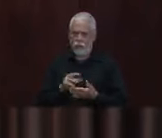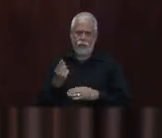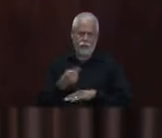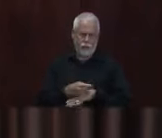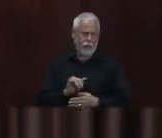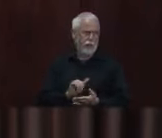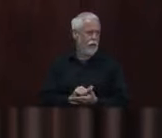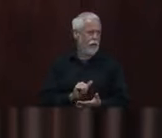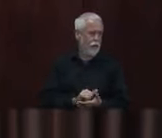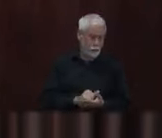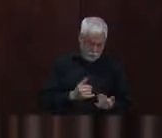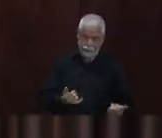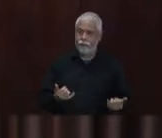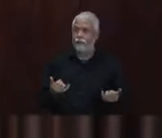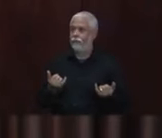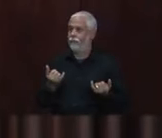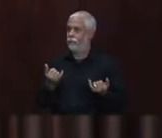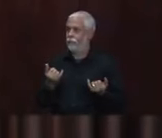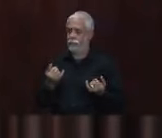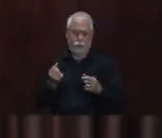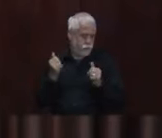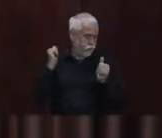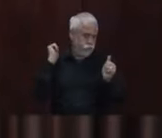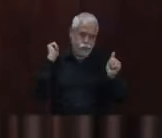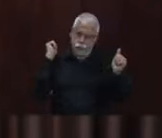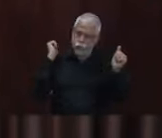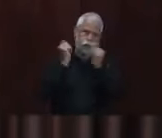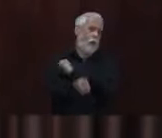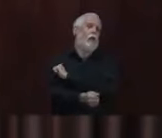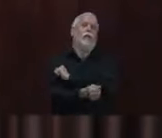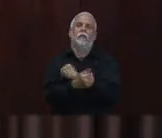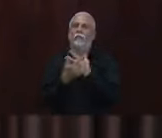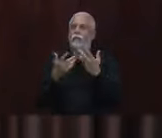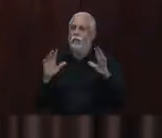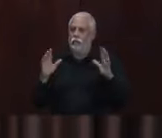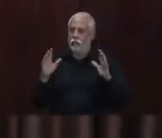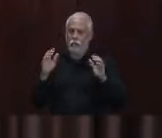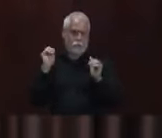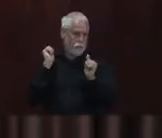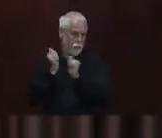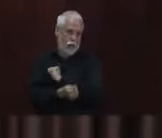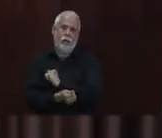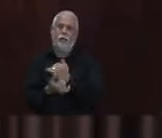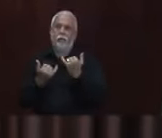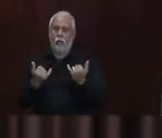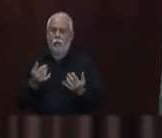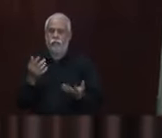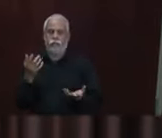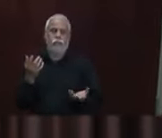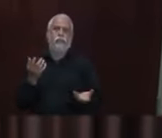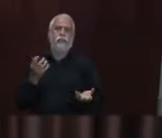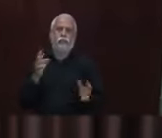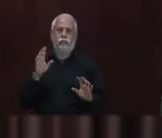cases a day? And then we just have blown past that, so we're way past that. And it's,